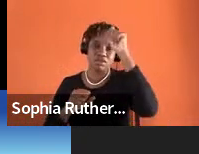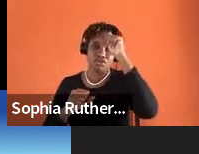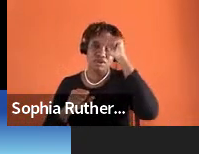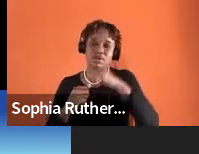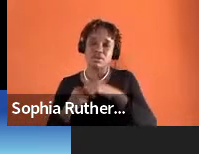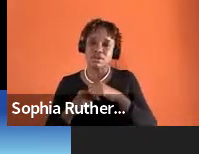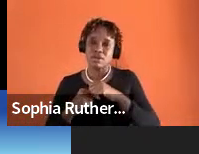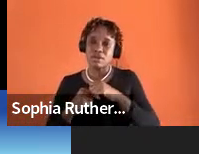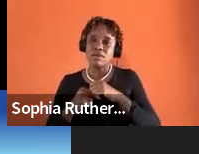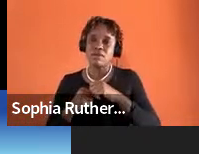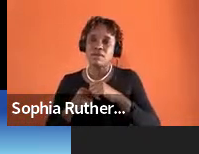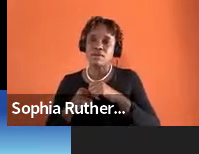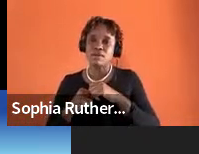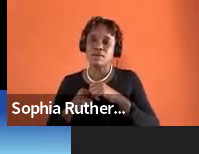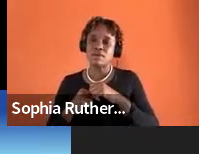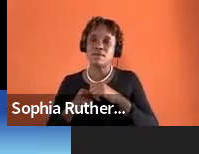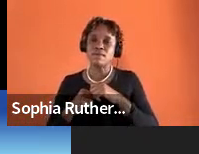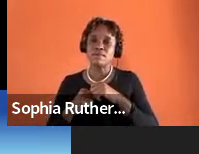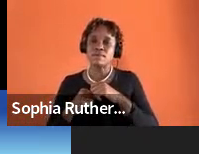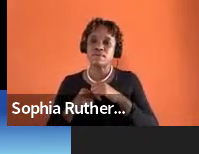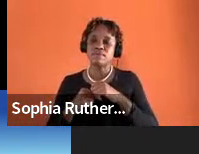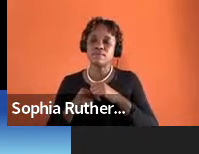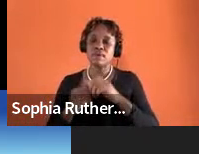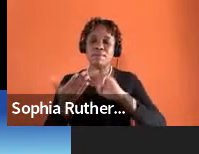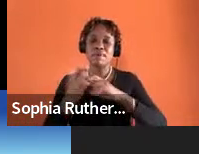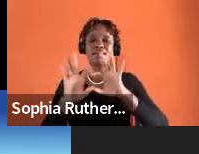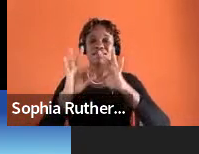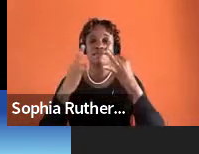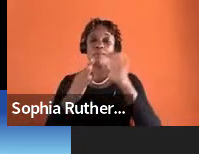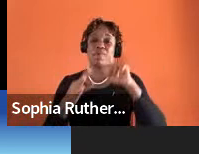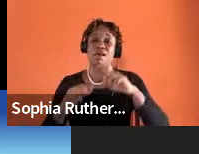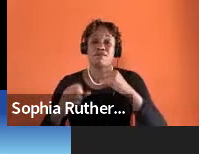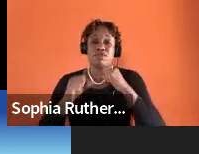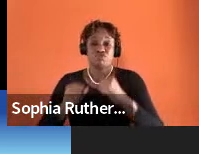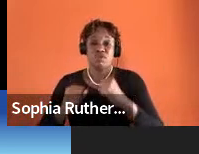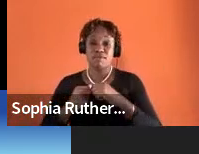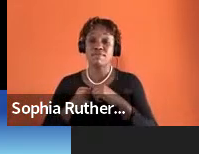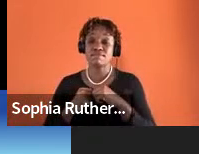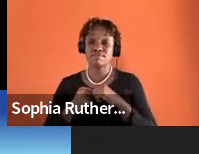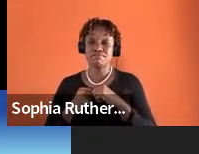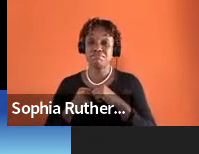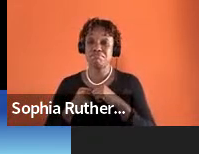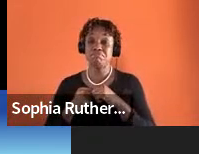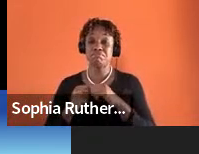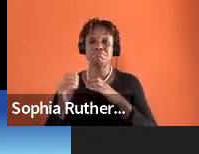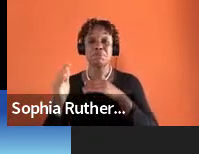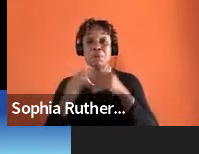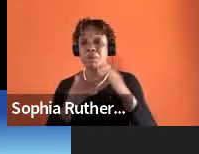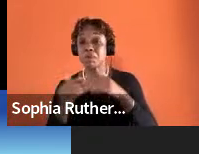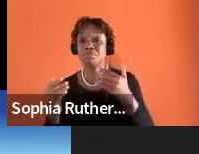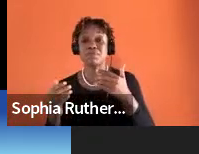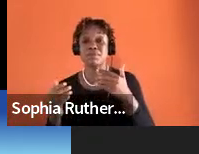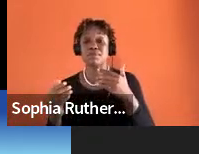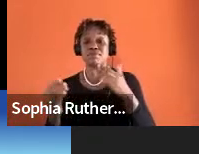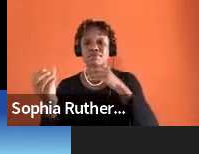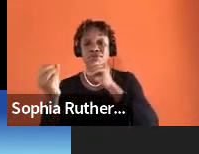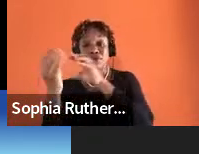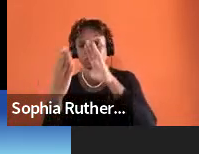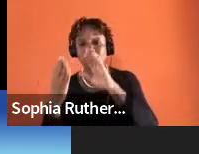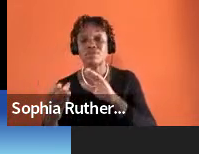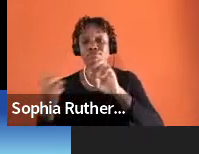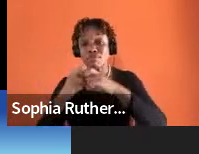families is very strong, that enables them to be able to withstand and to cope with very traumatic